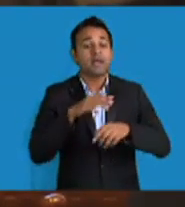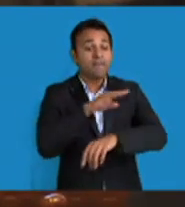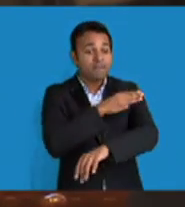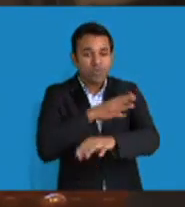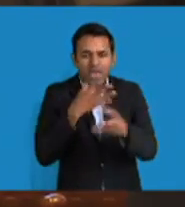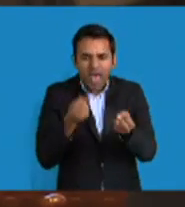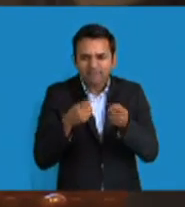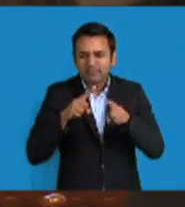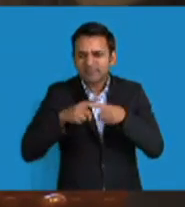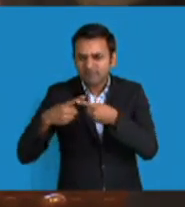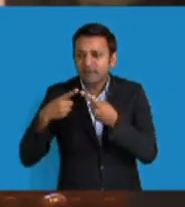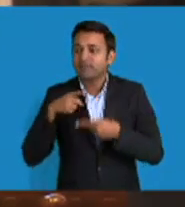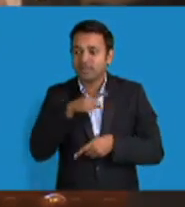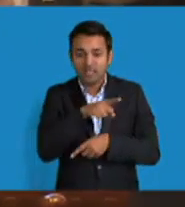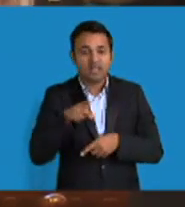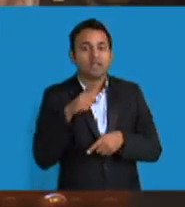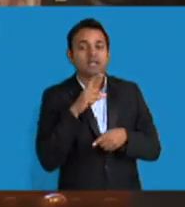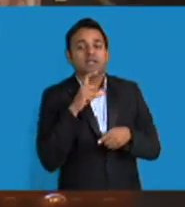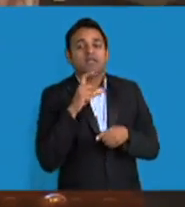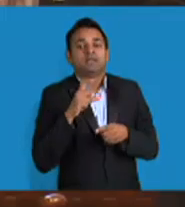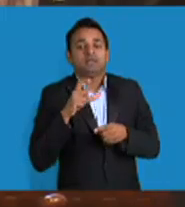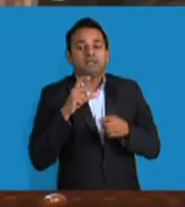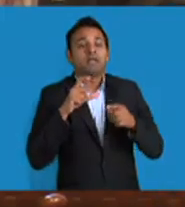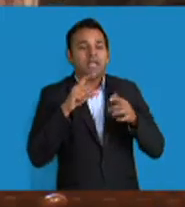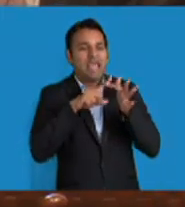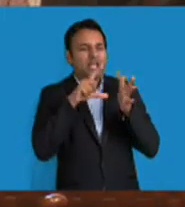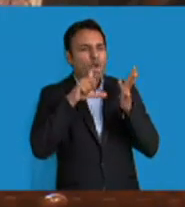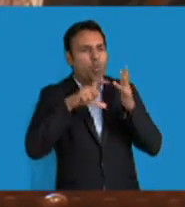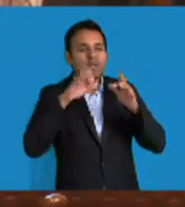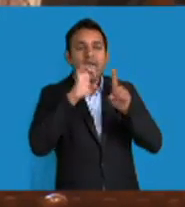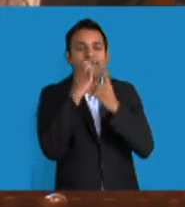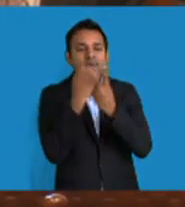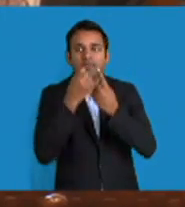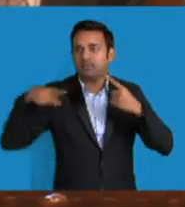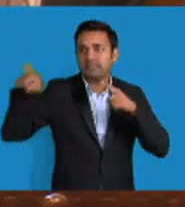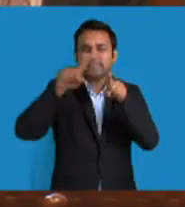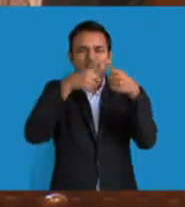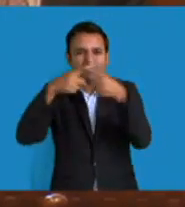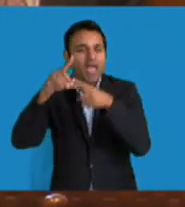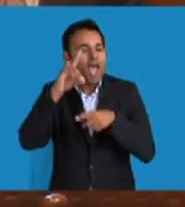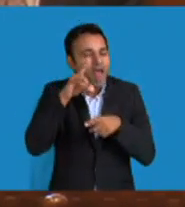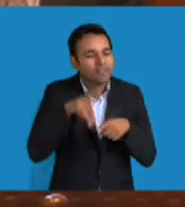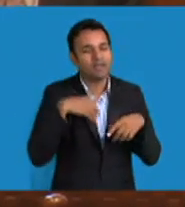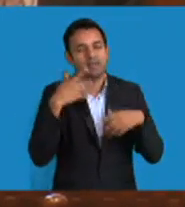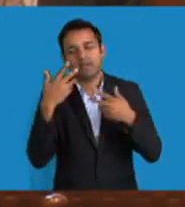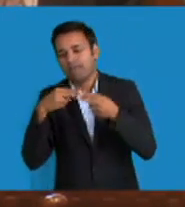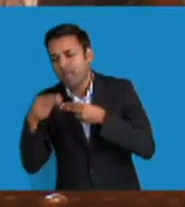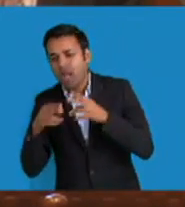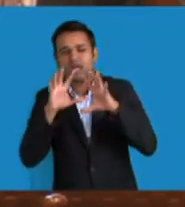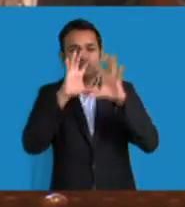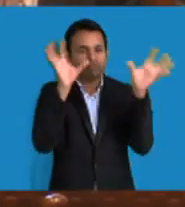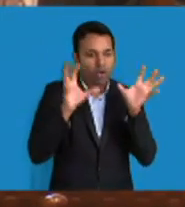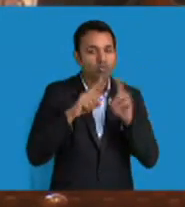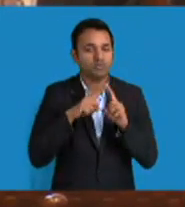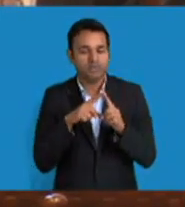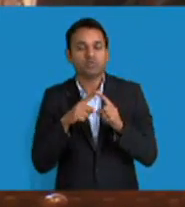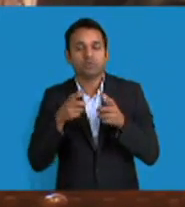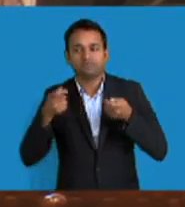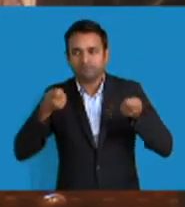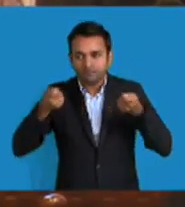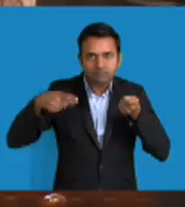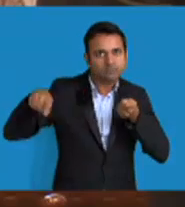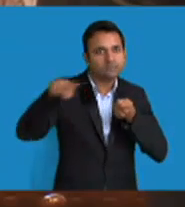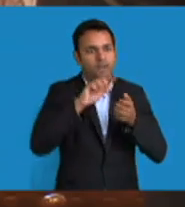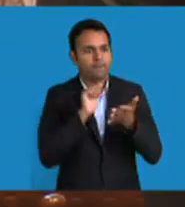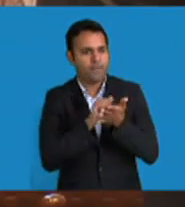principle of fisheries management, which the Ministry of Fisheries adopts to manage and governs Fiji marine and fishery resources, has a long